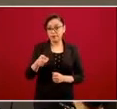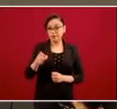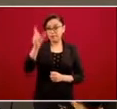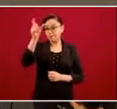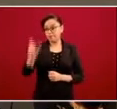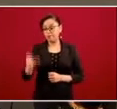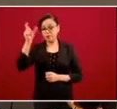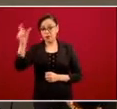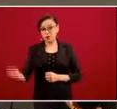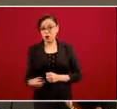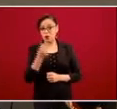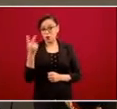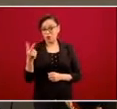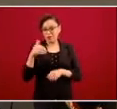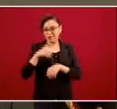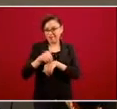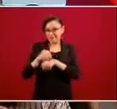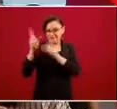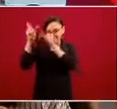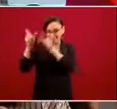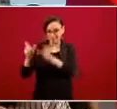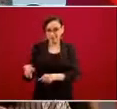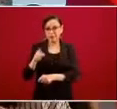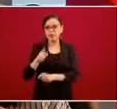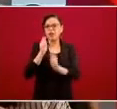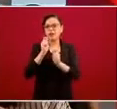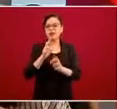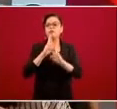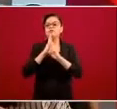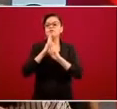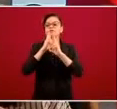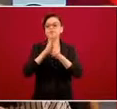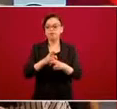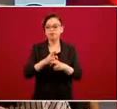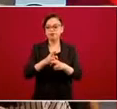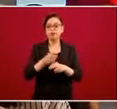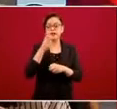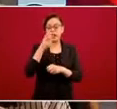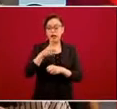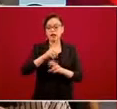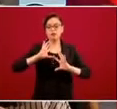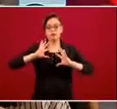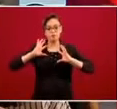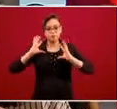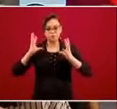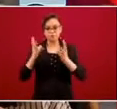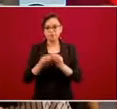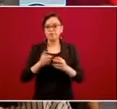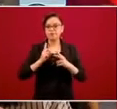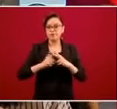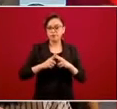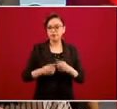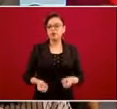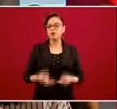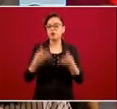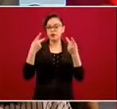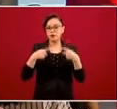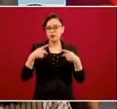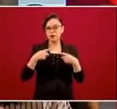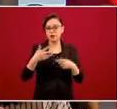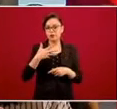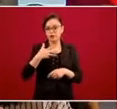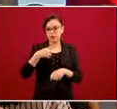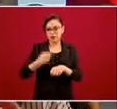laboratory testing of COVID-19. And these are the resulting numbers. And finally, we have the estimated